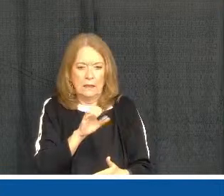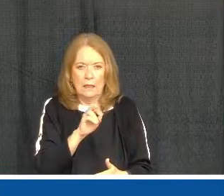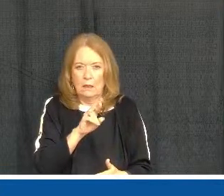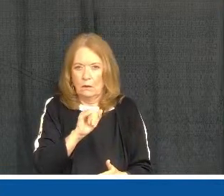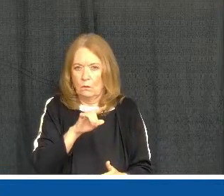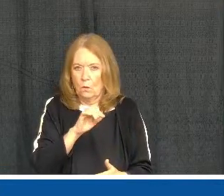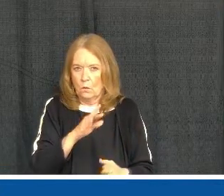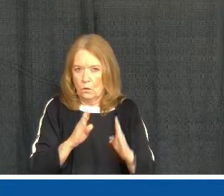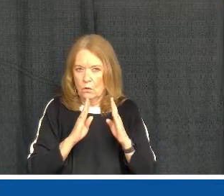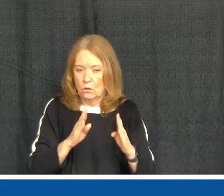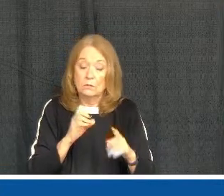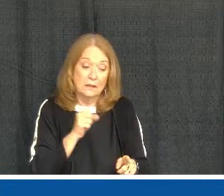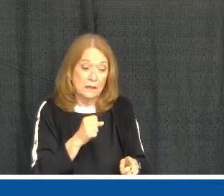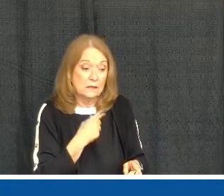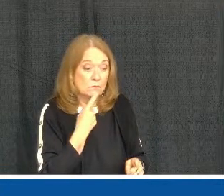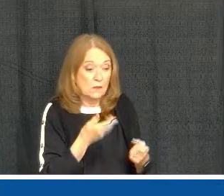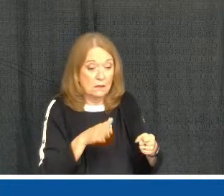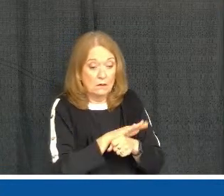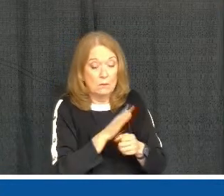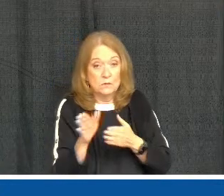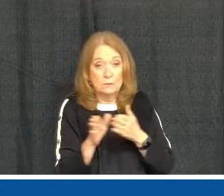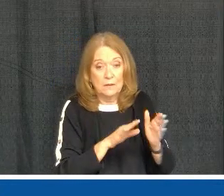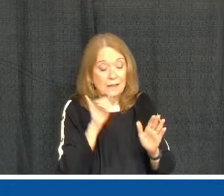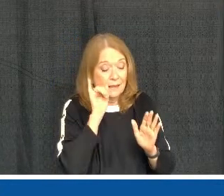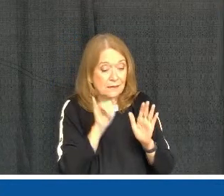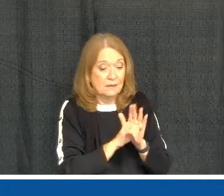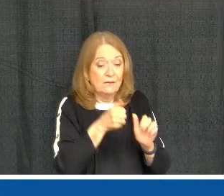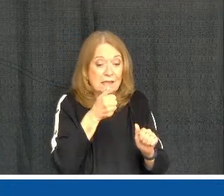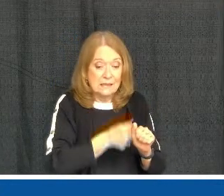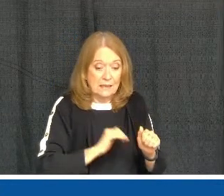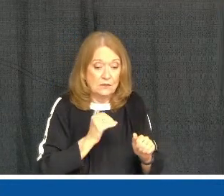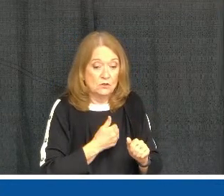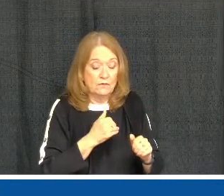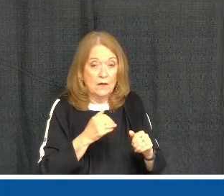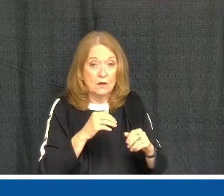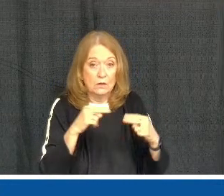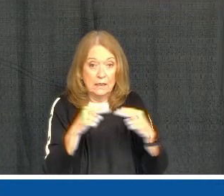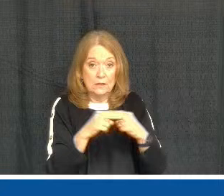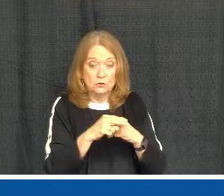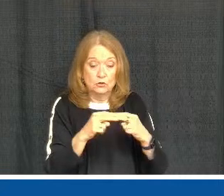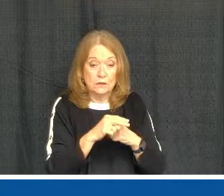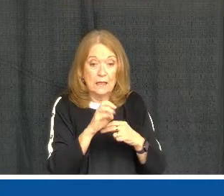Yes, and I will say the comprehensive plan identifies each of our interstate exit